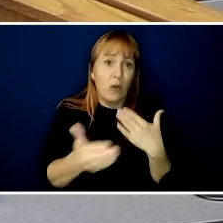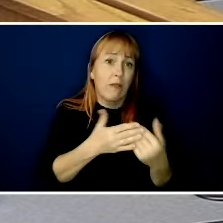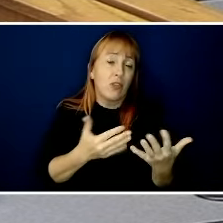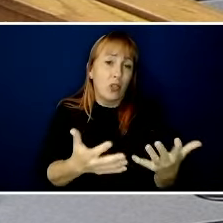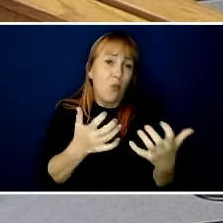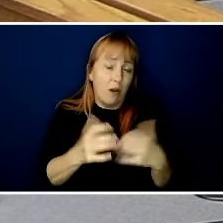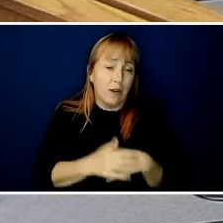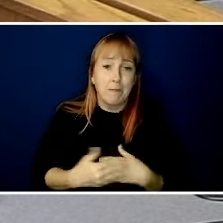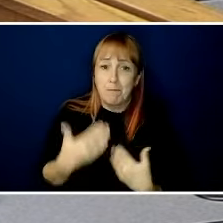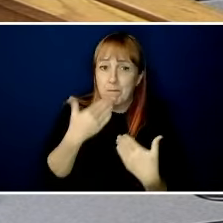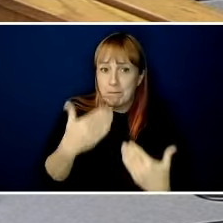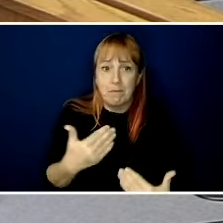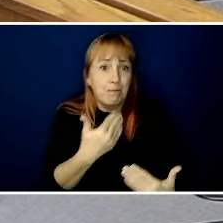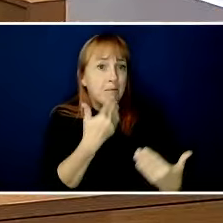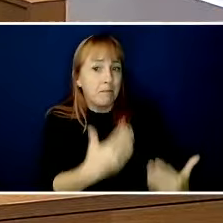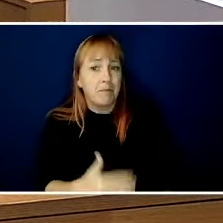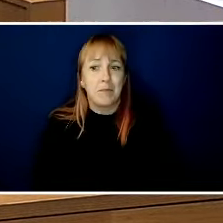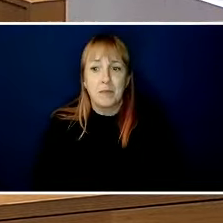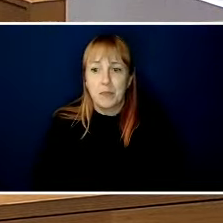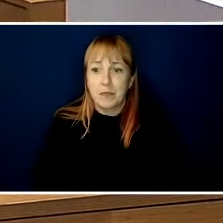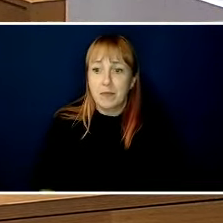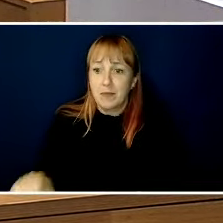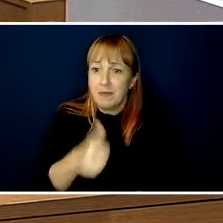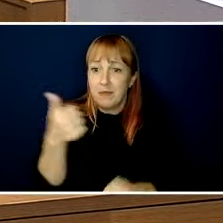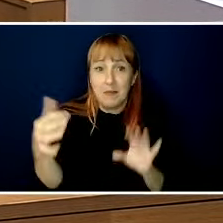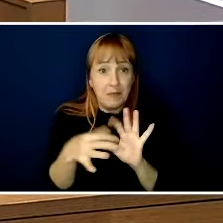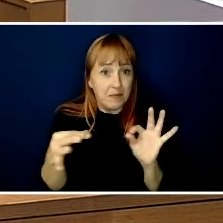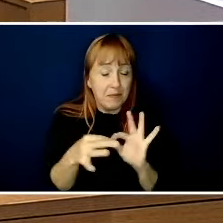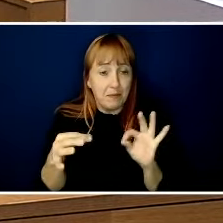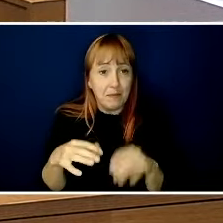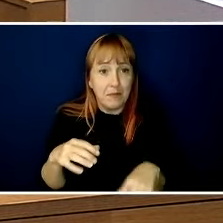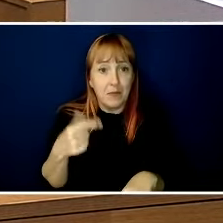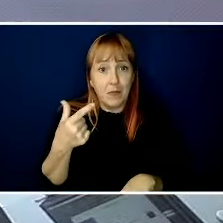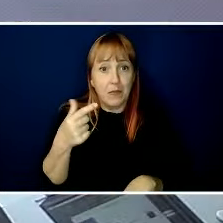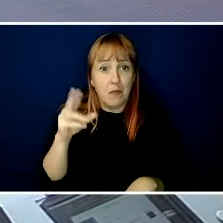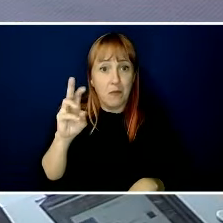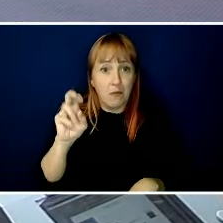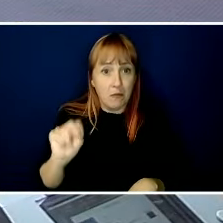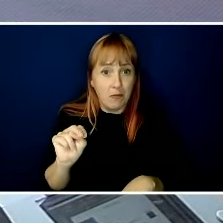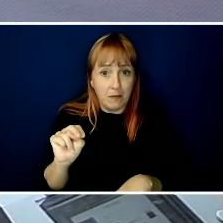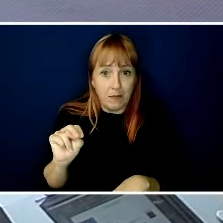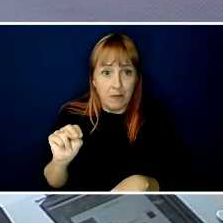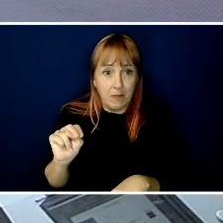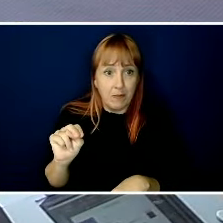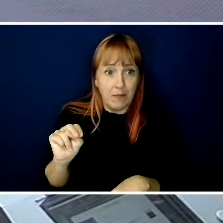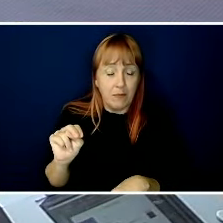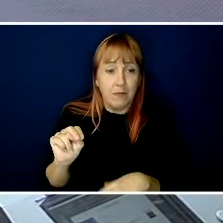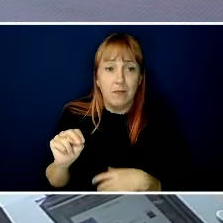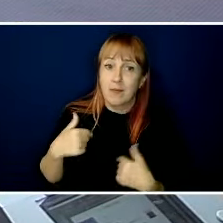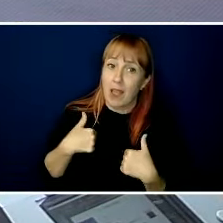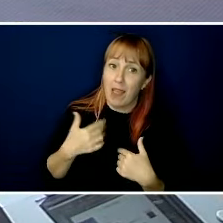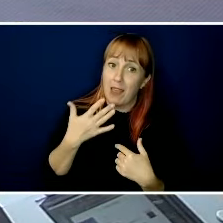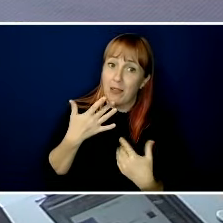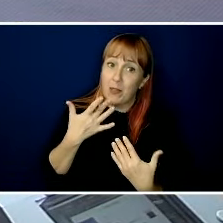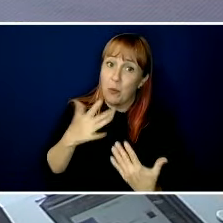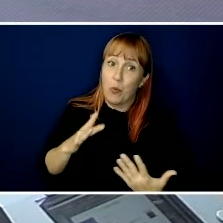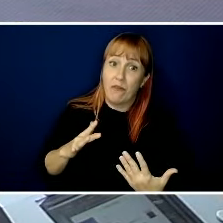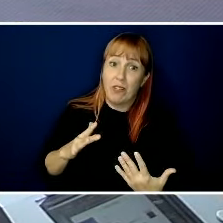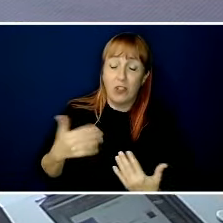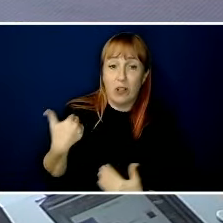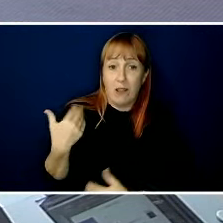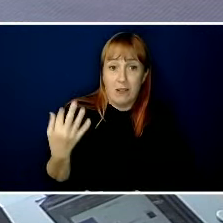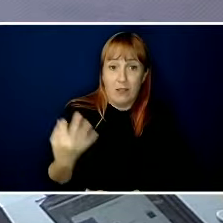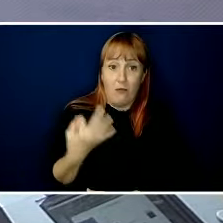you, Counselor. Any additional comments? Counselor Gwynn. And I had the privilege on Friday